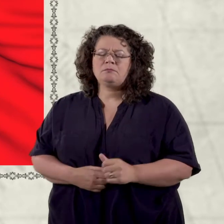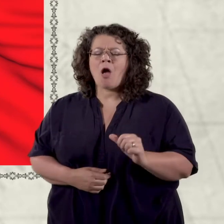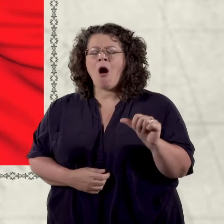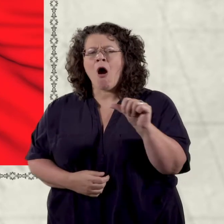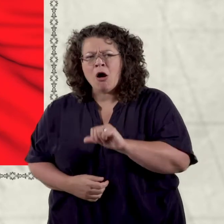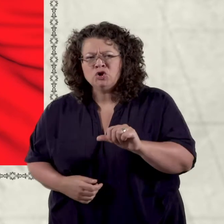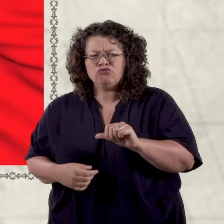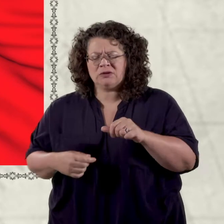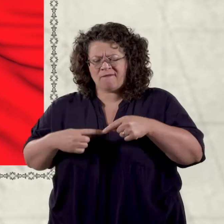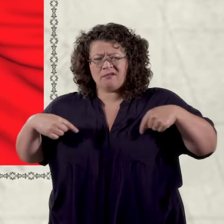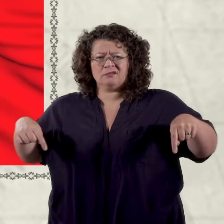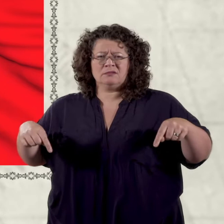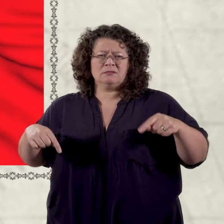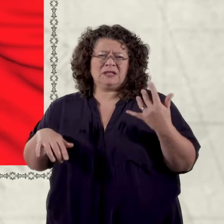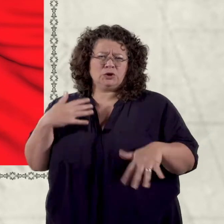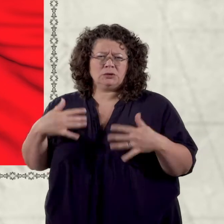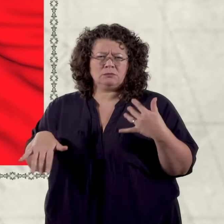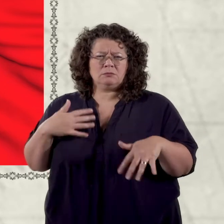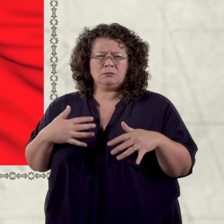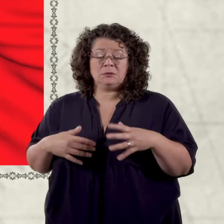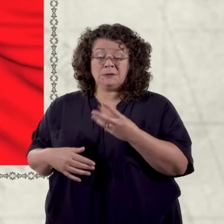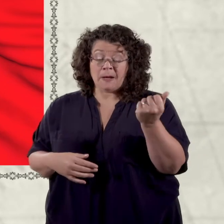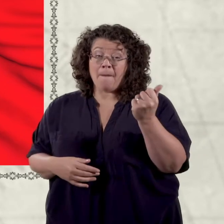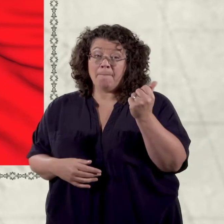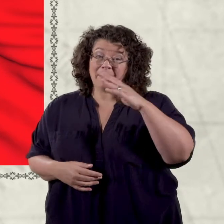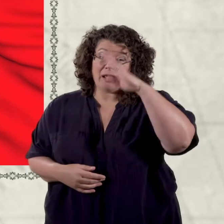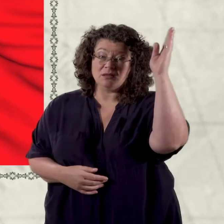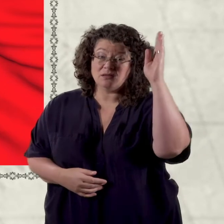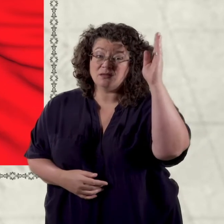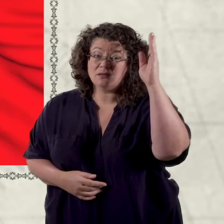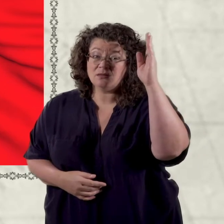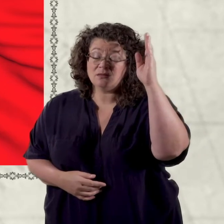Hundreds of people were injured, and some got killed.